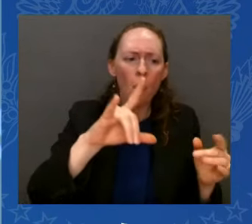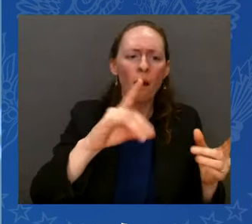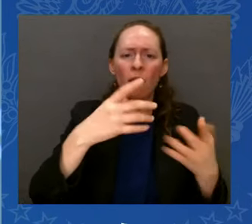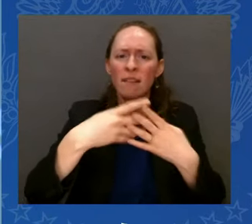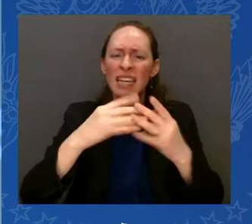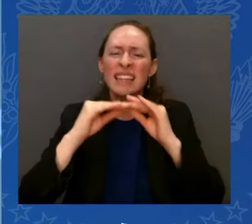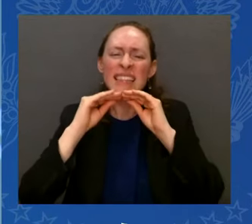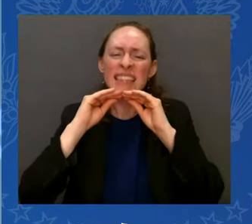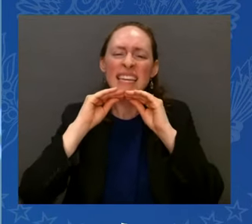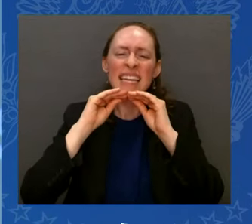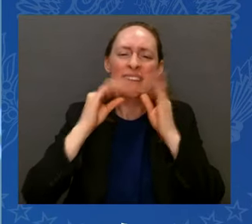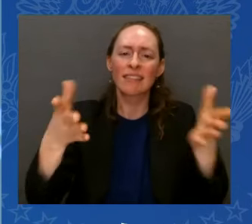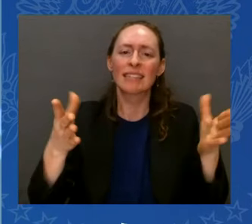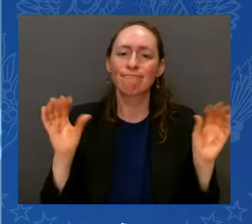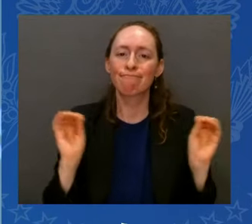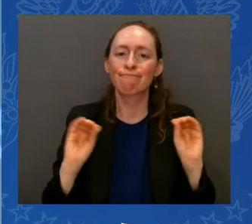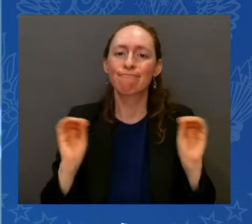go